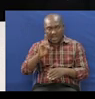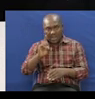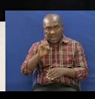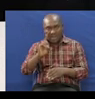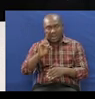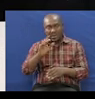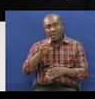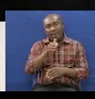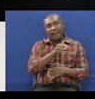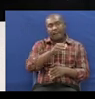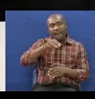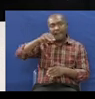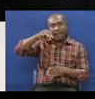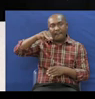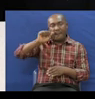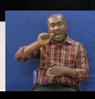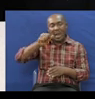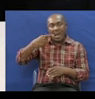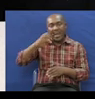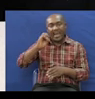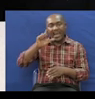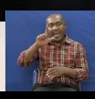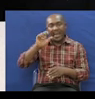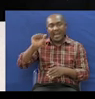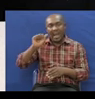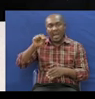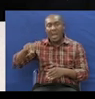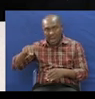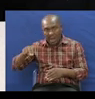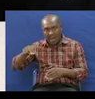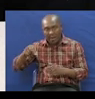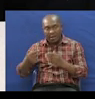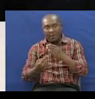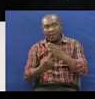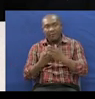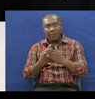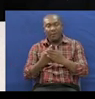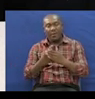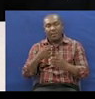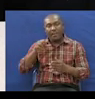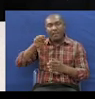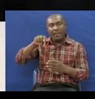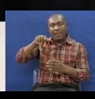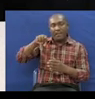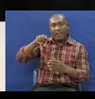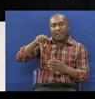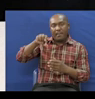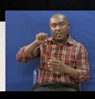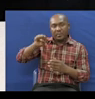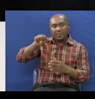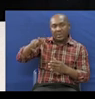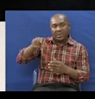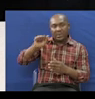by plane or by ship in the same direction, through the same or a straight